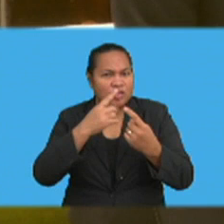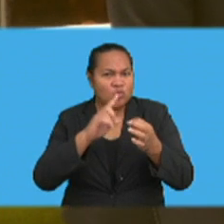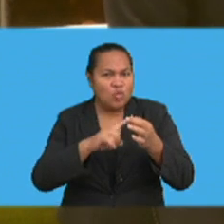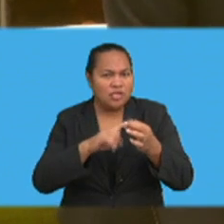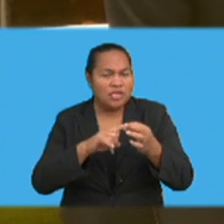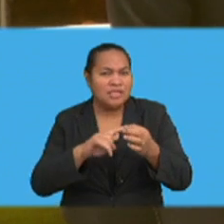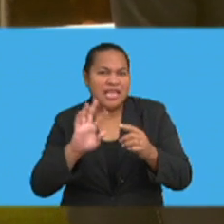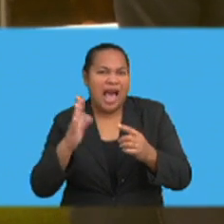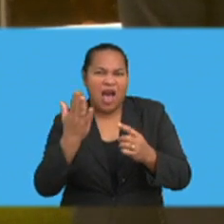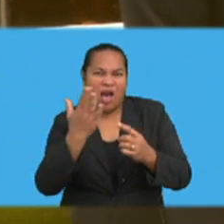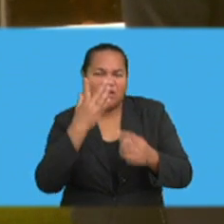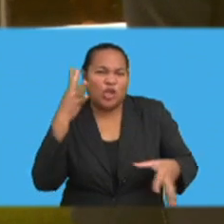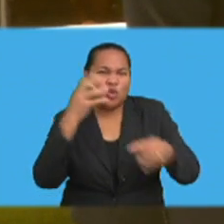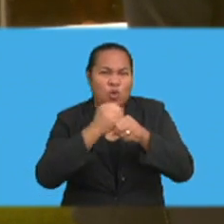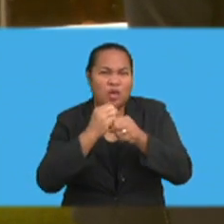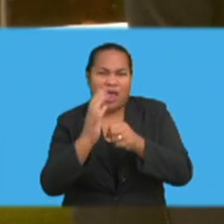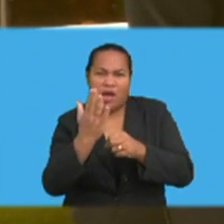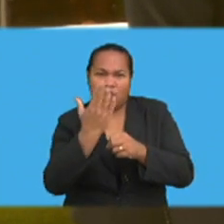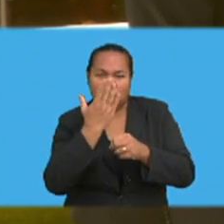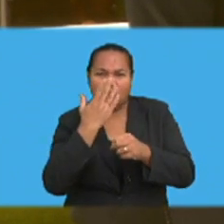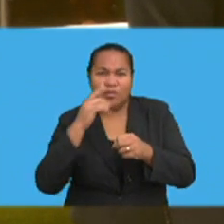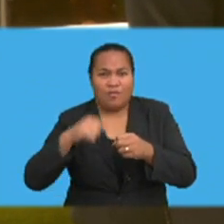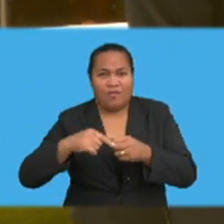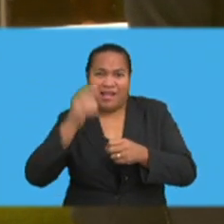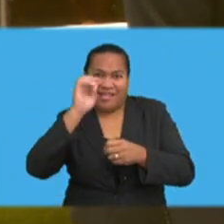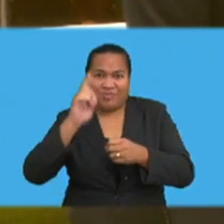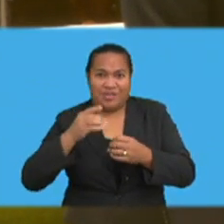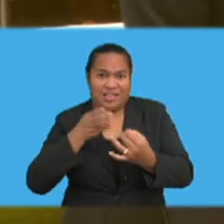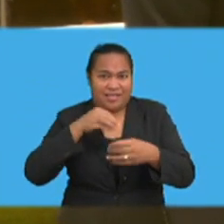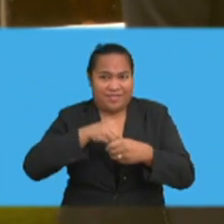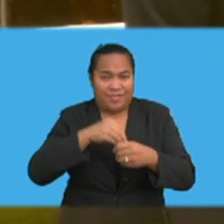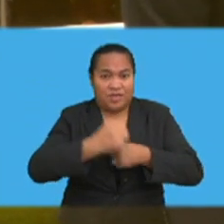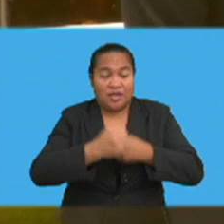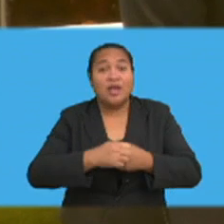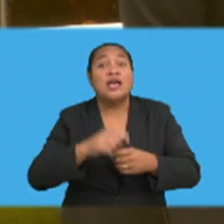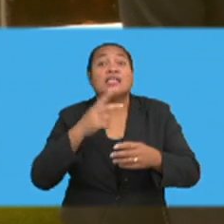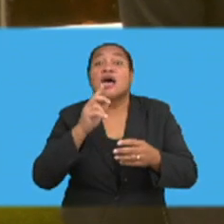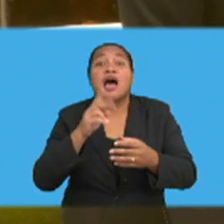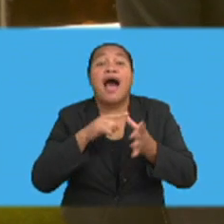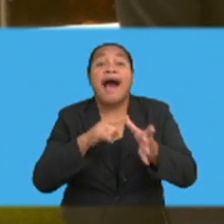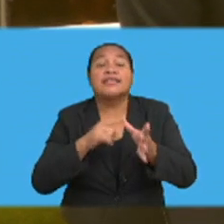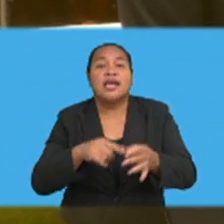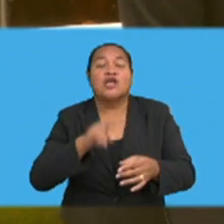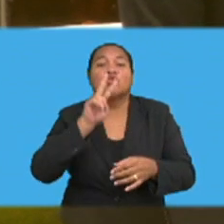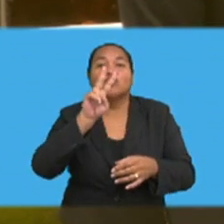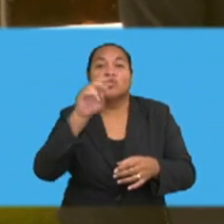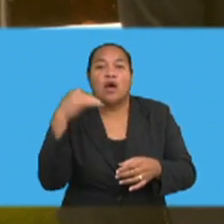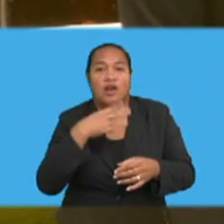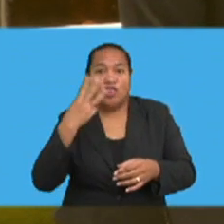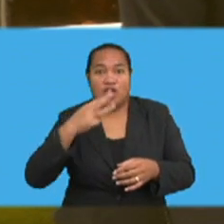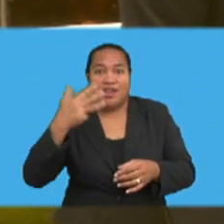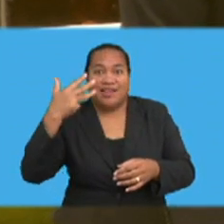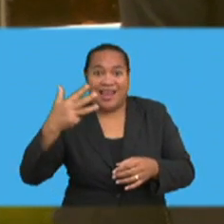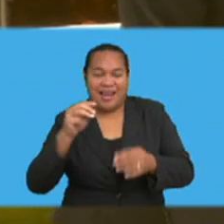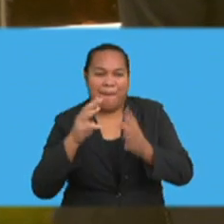all generators, Madam Speaker. The total maximum generation output for FEA is 239.89 megawatts, whereas the